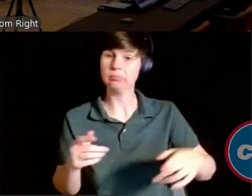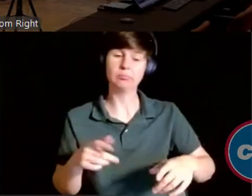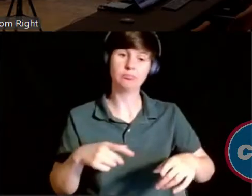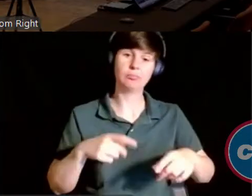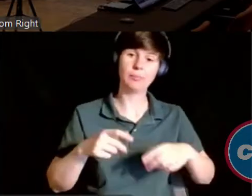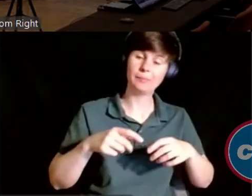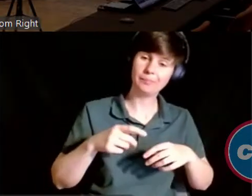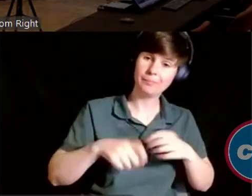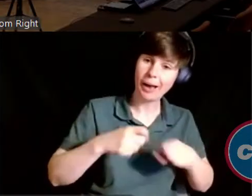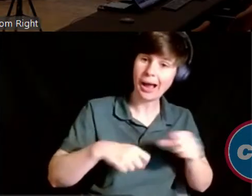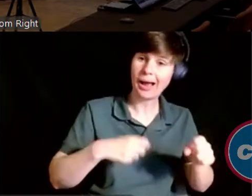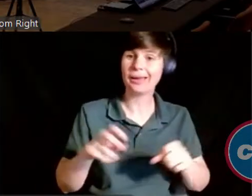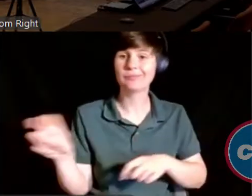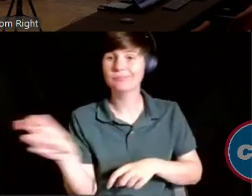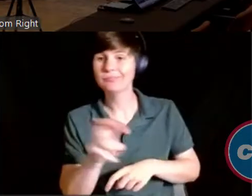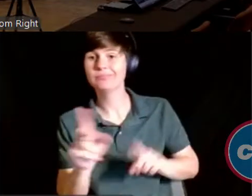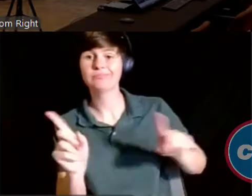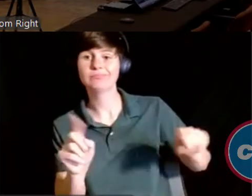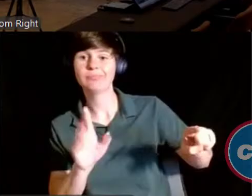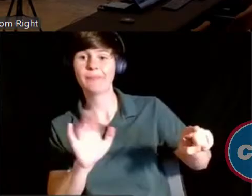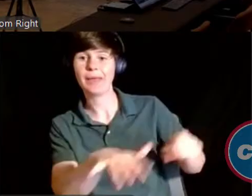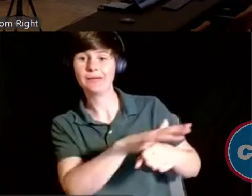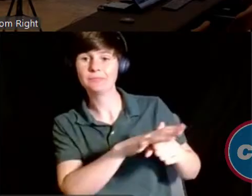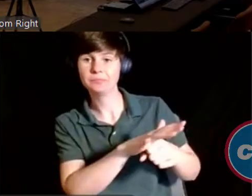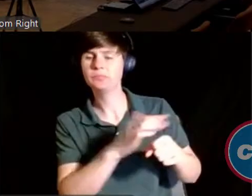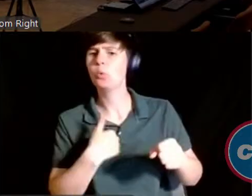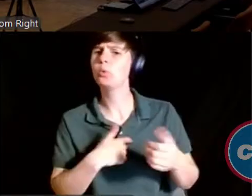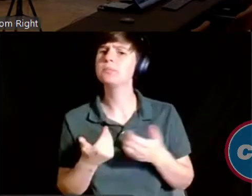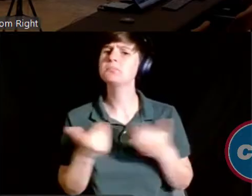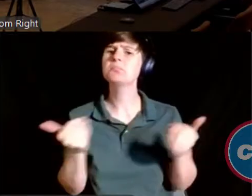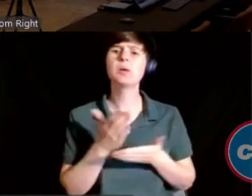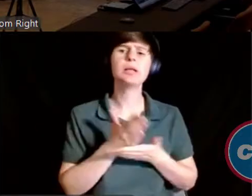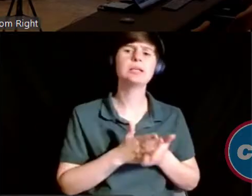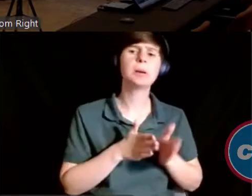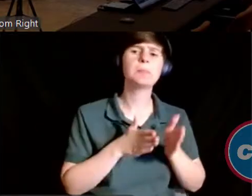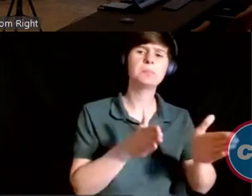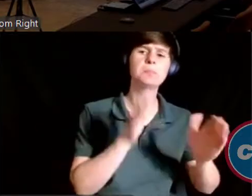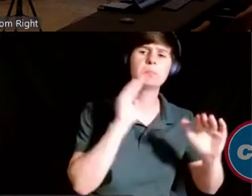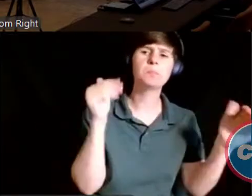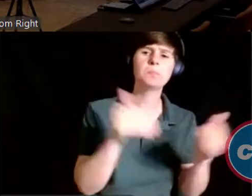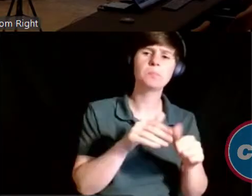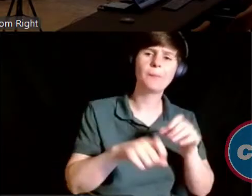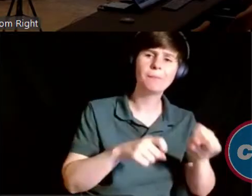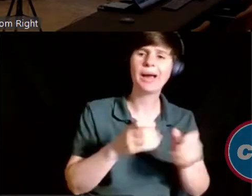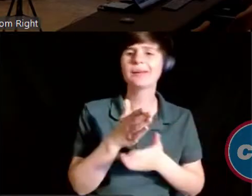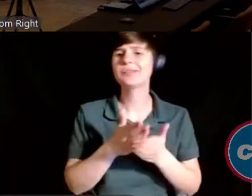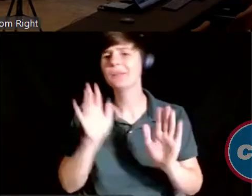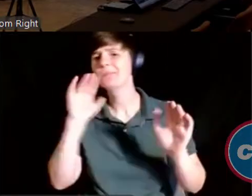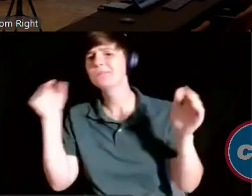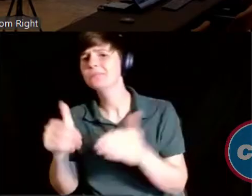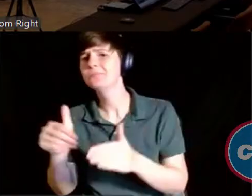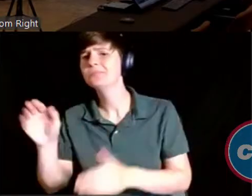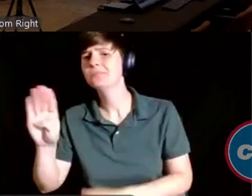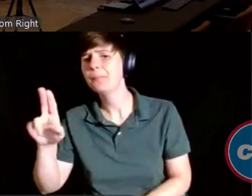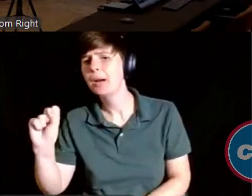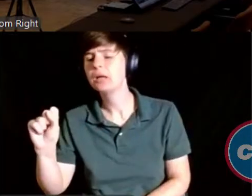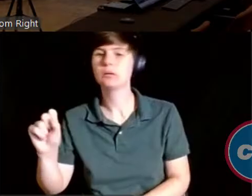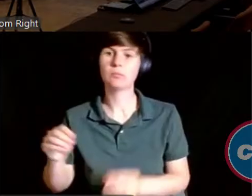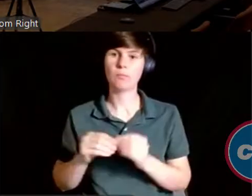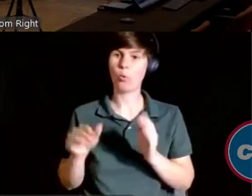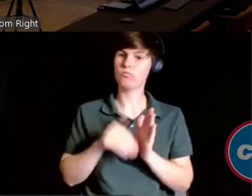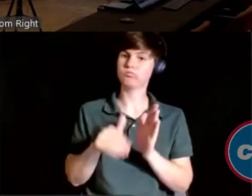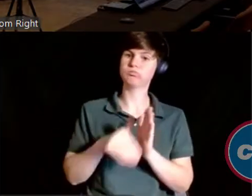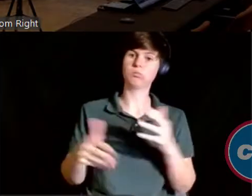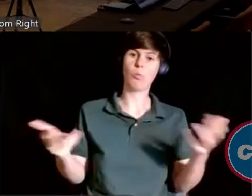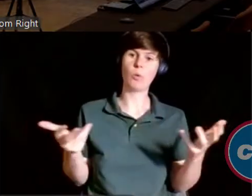We do separate certain streets are bike priority and certain streets are transit priority, but what's more and more common is we're just having, I mean,